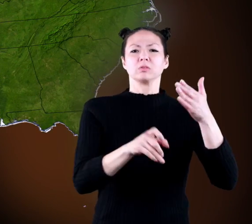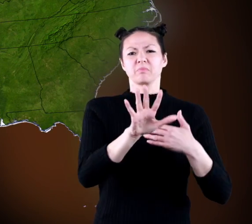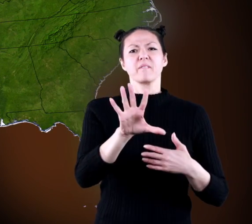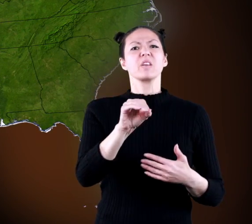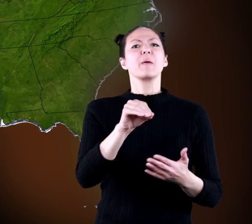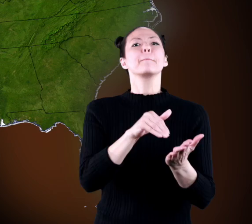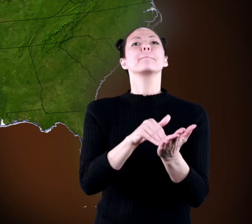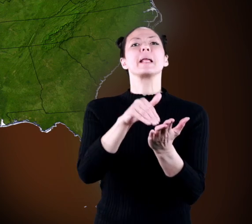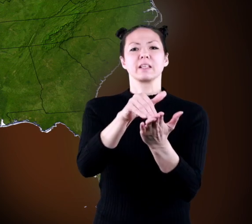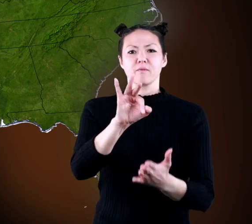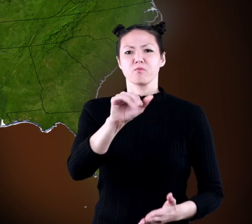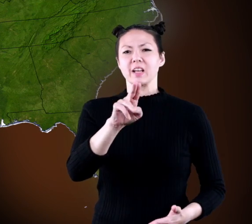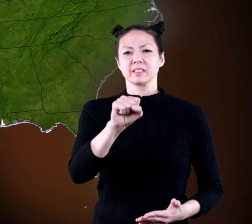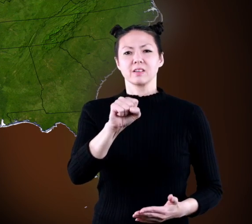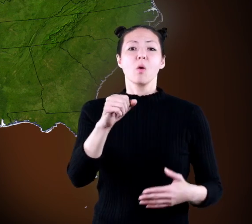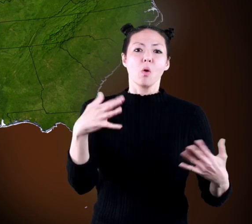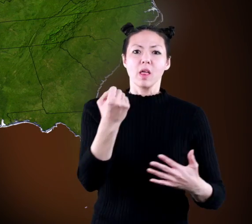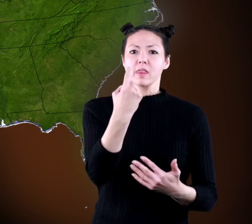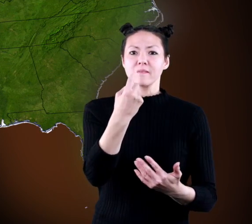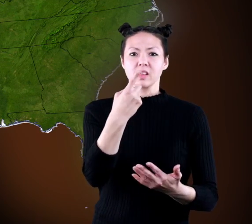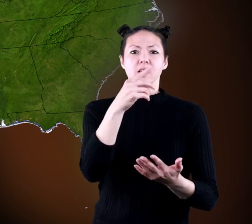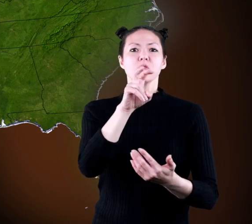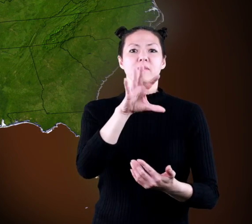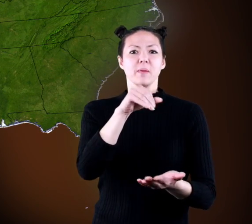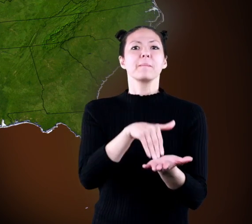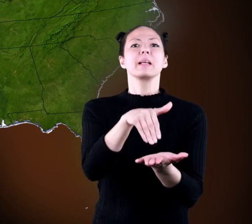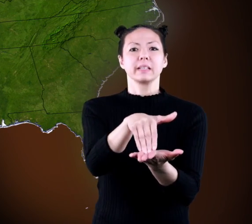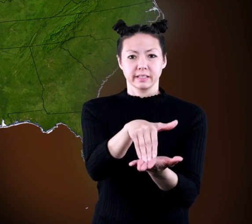of 50 million francs, or